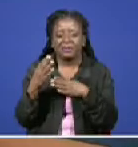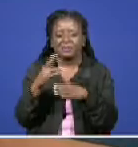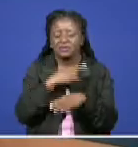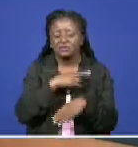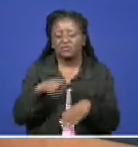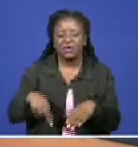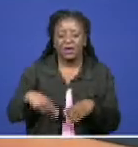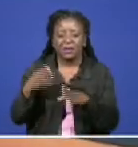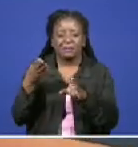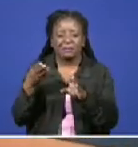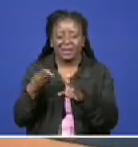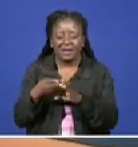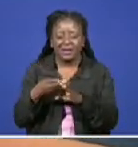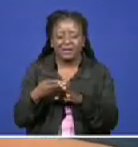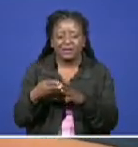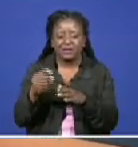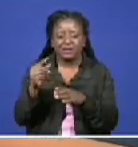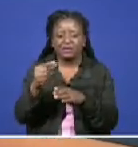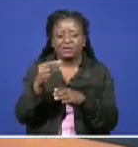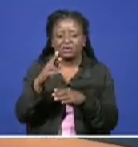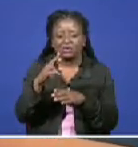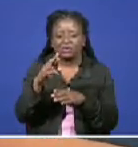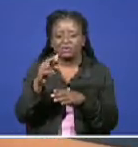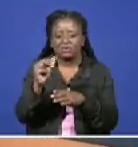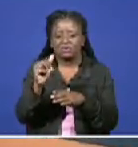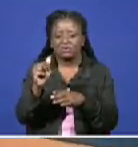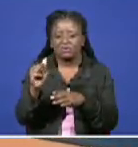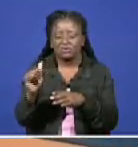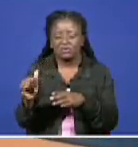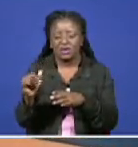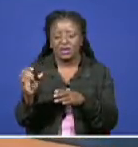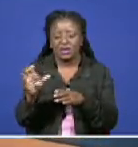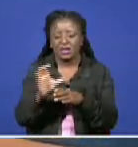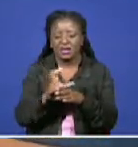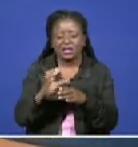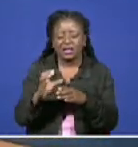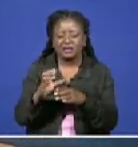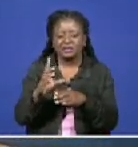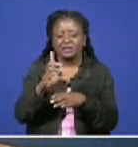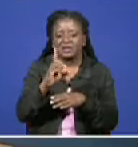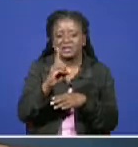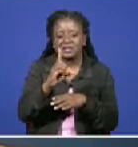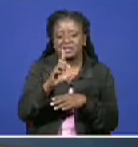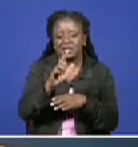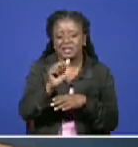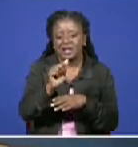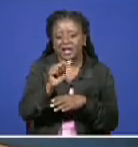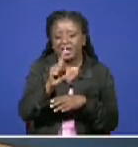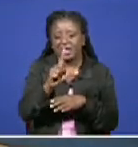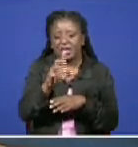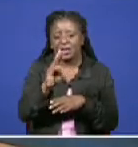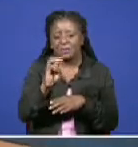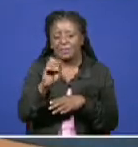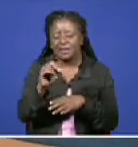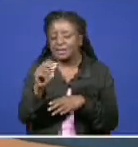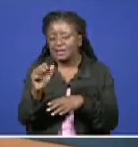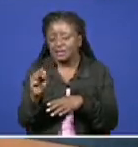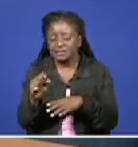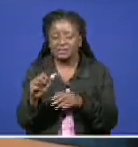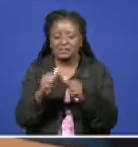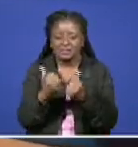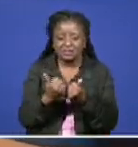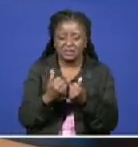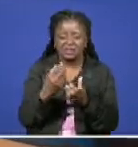Cliffs, Furniture Plus, Dalbenas Agencies. So we have a lot of those. We also have people that have donated. Killer Bee, Brian